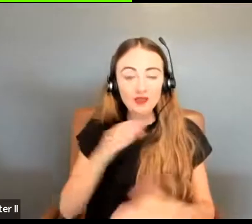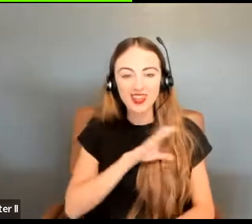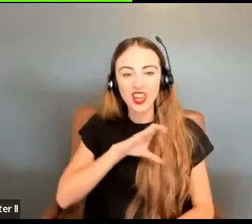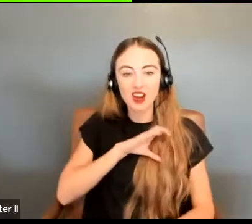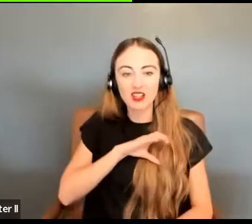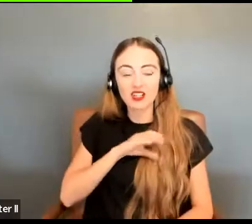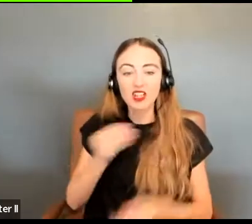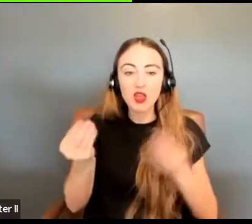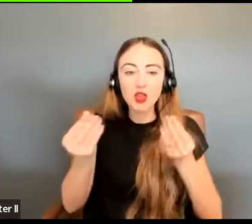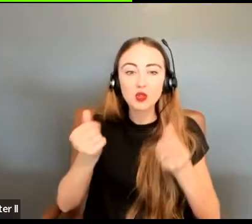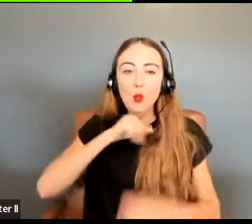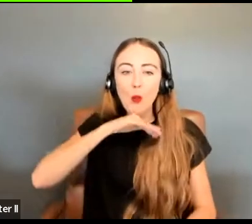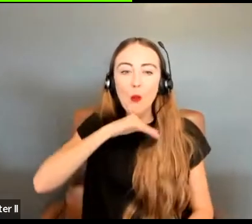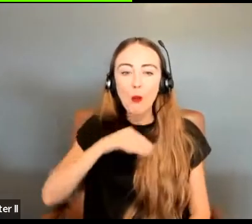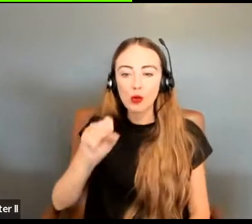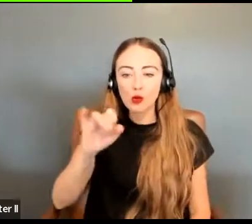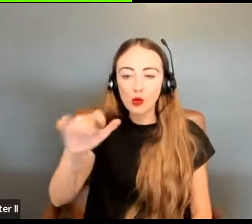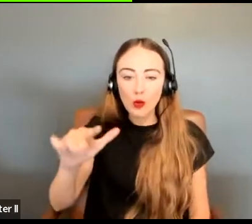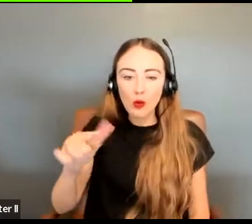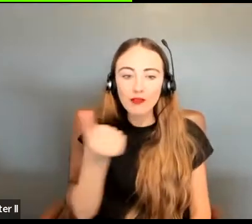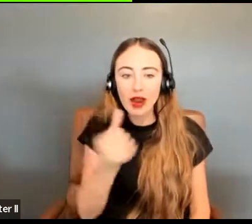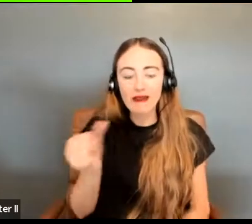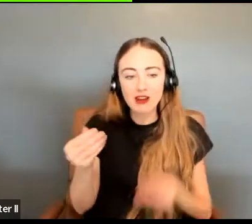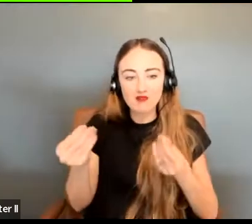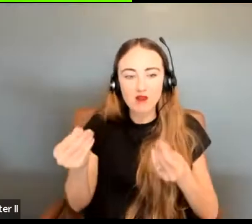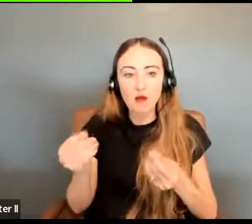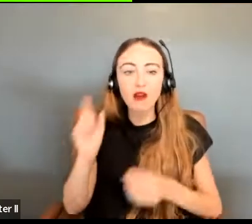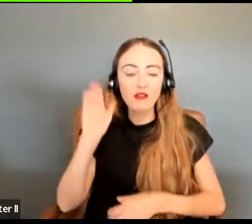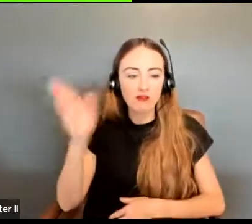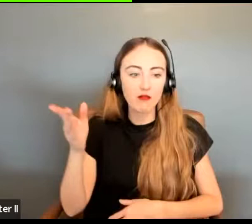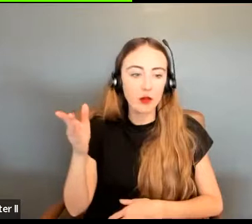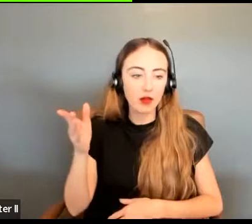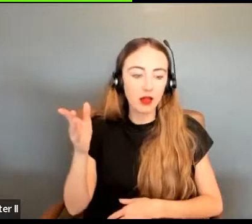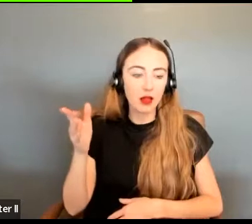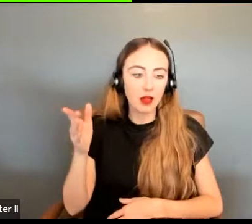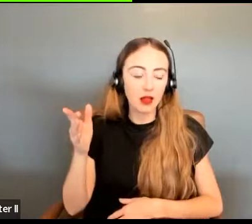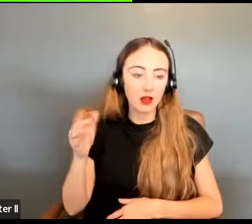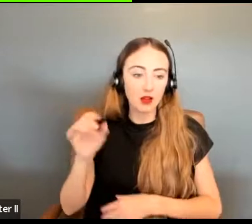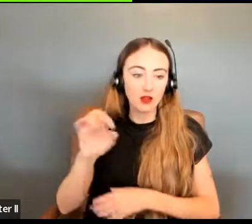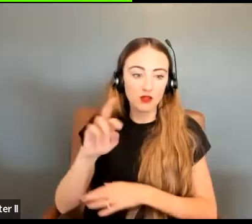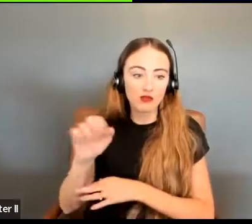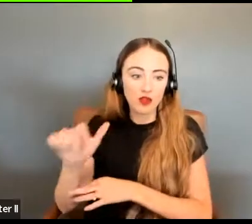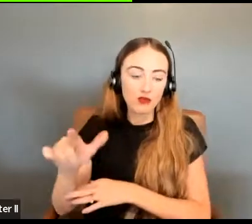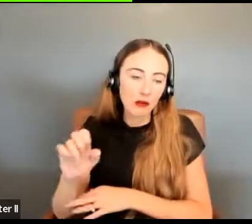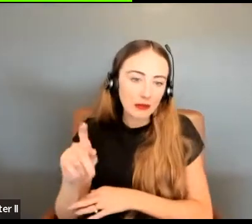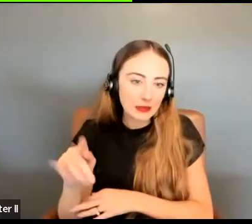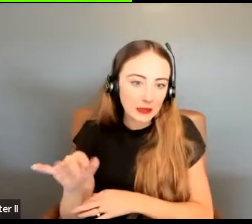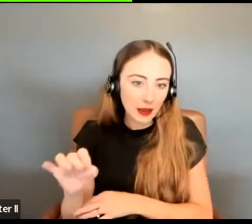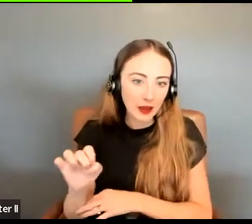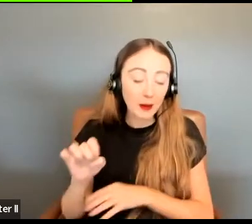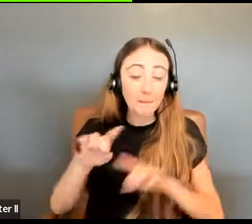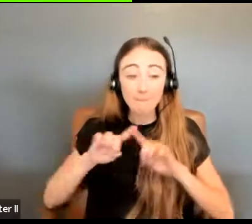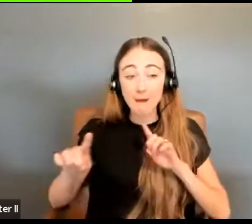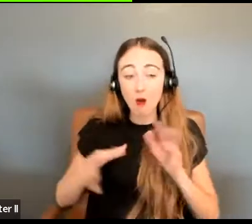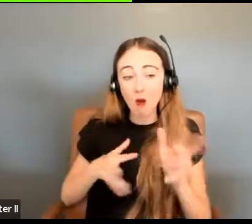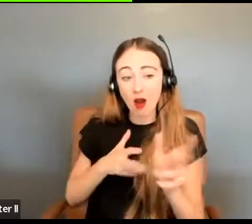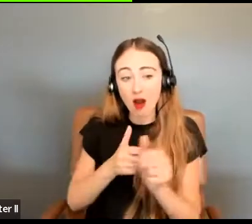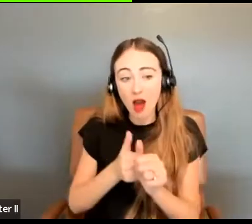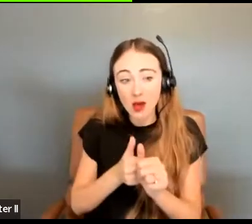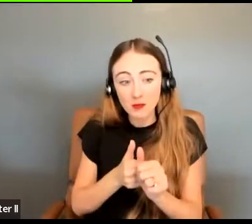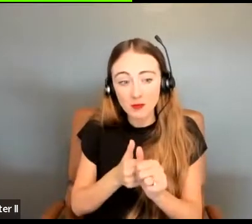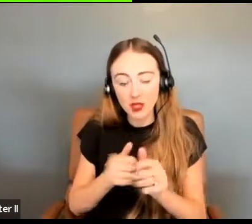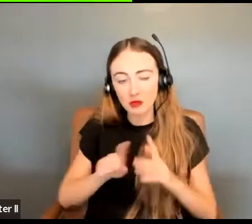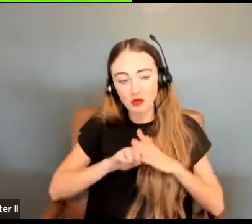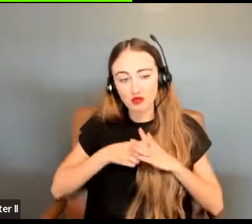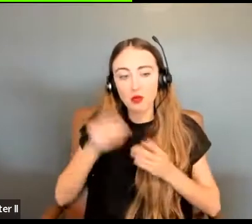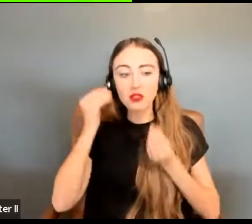on a property in any contract to convey real estate in the district, but would update the source of this